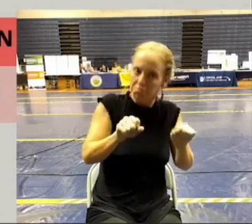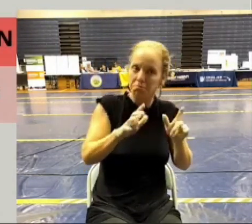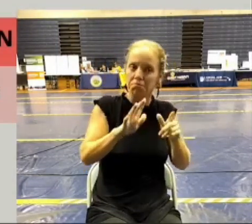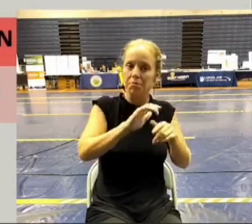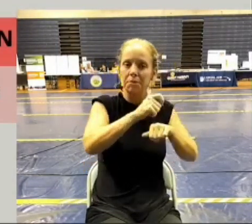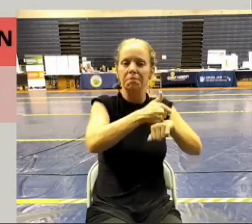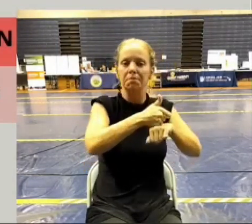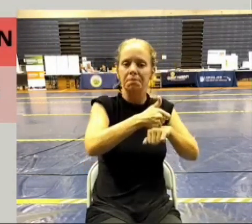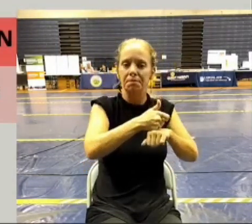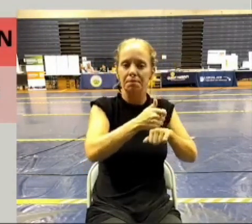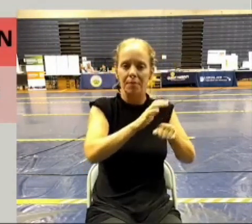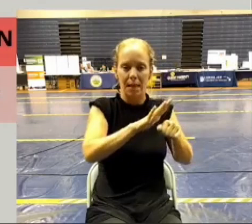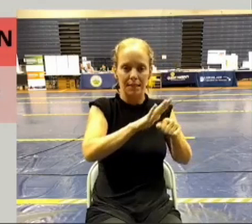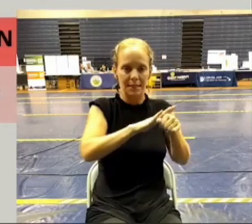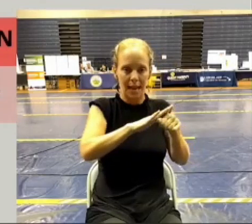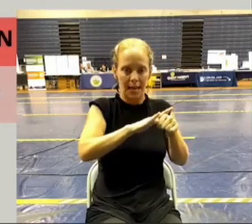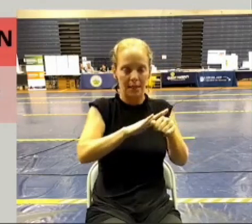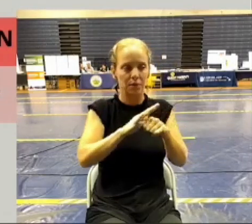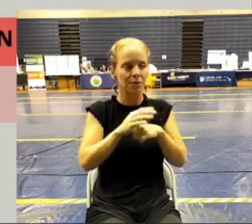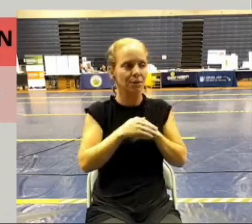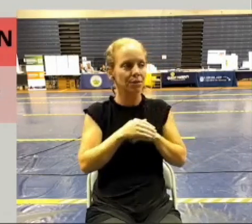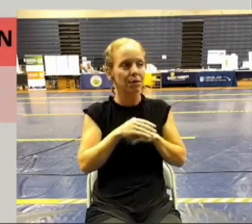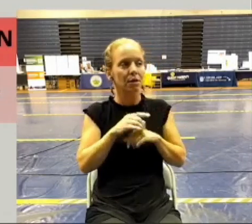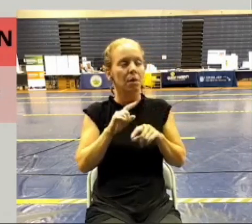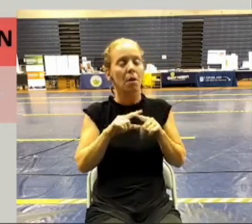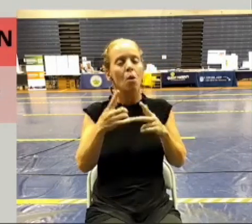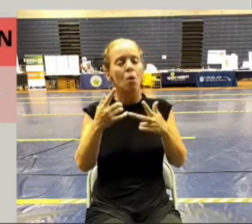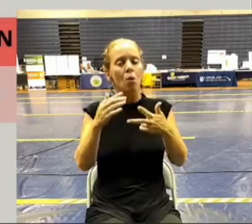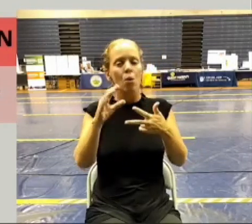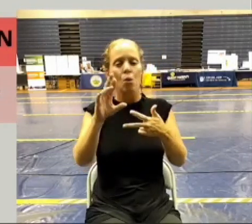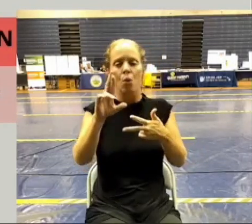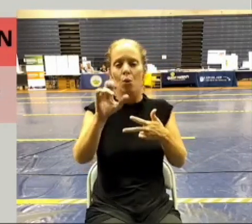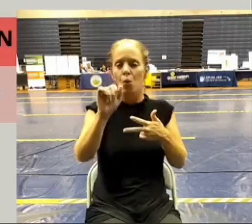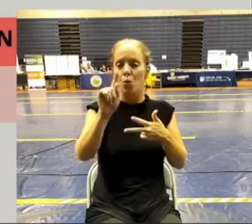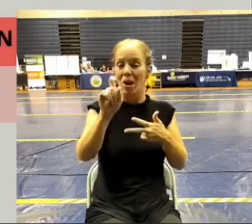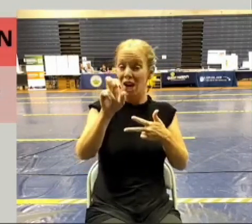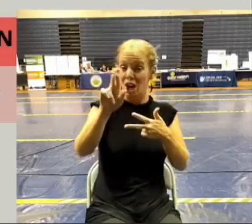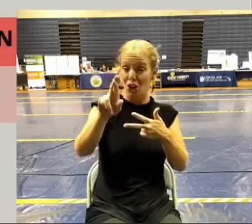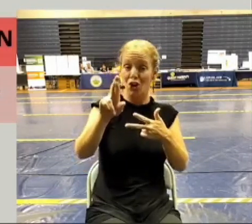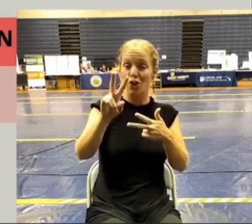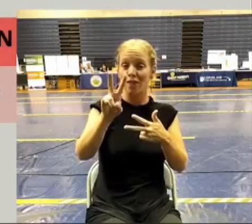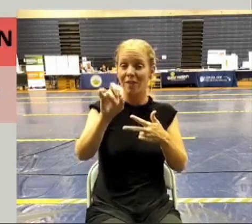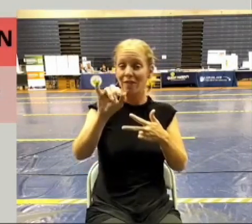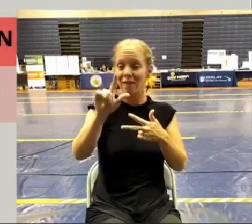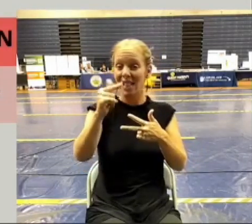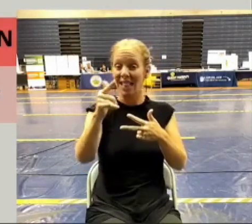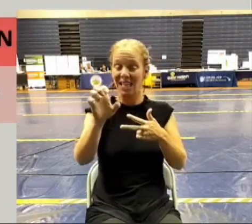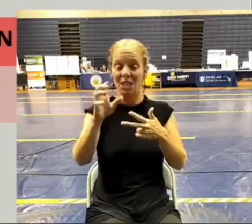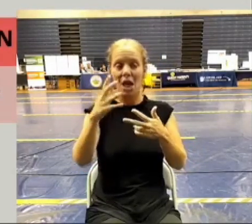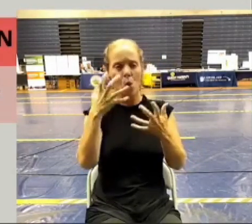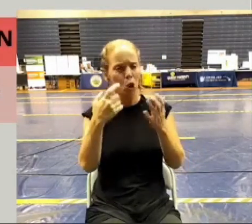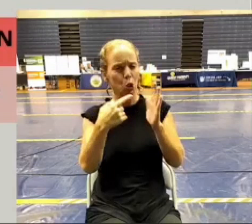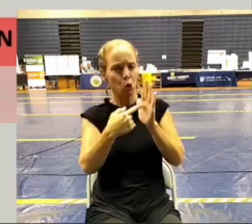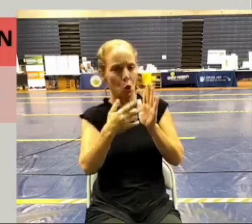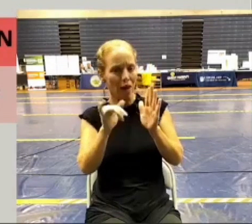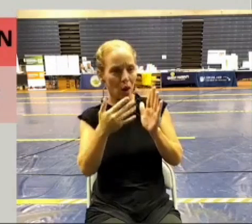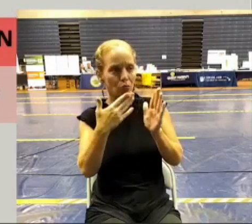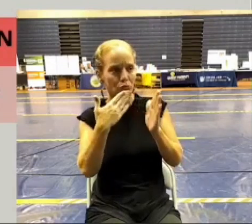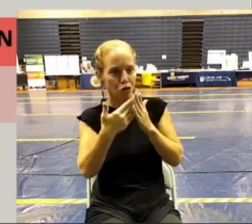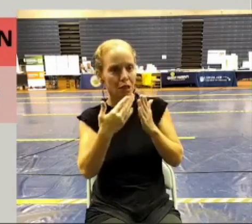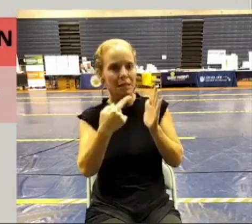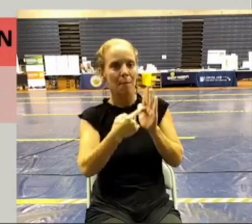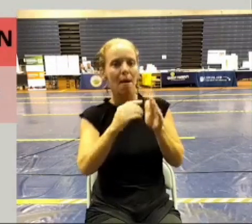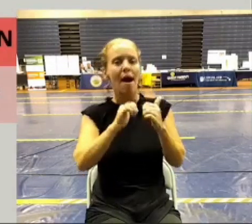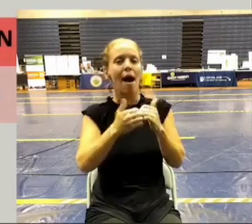Again, I was going to use Crater Village as an example as to how things can change, how the criteria and the scoring can change as more information